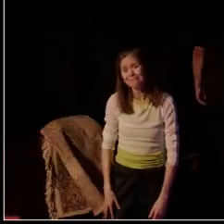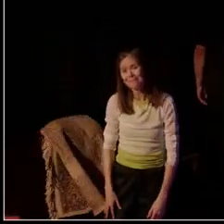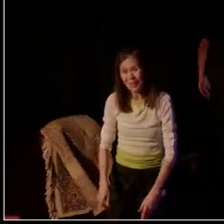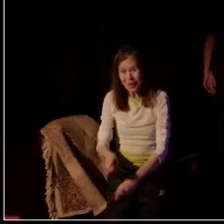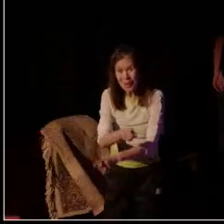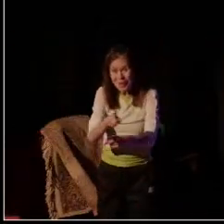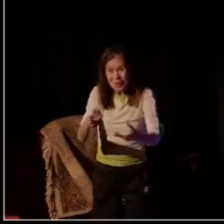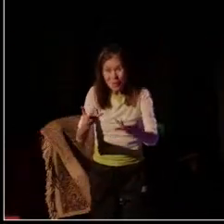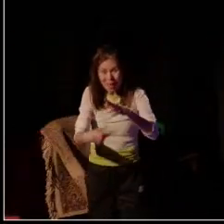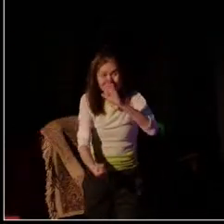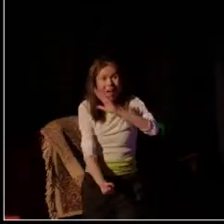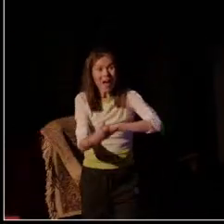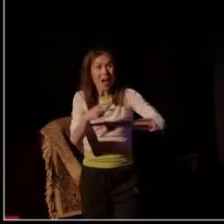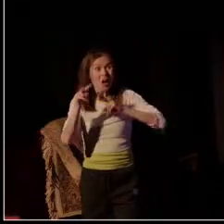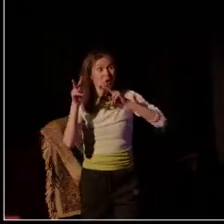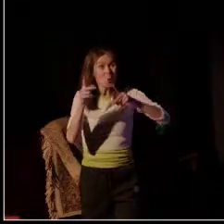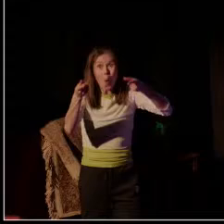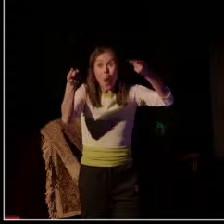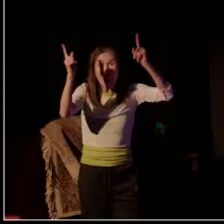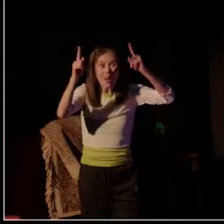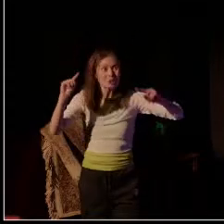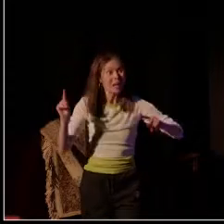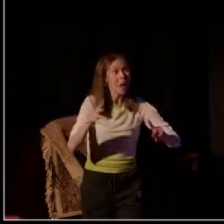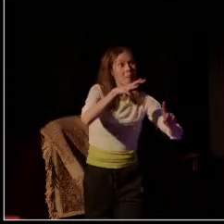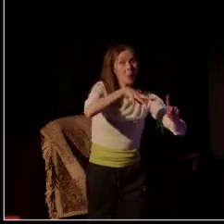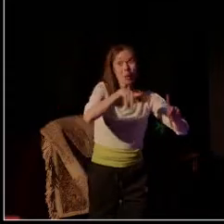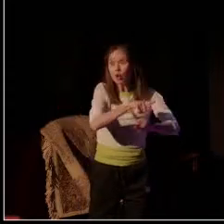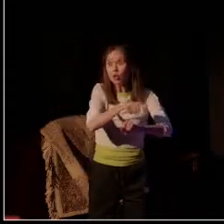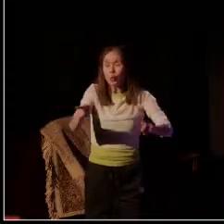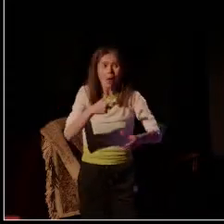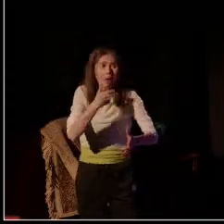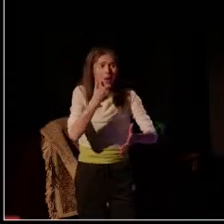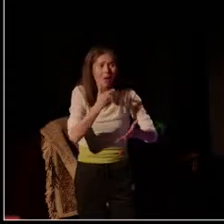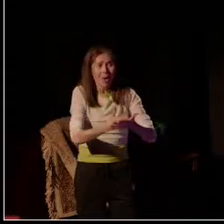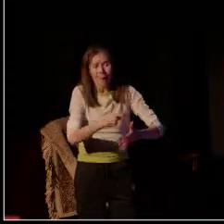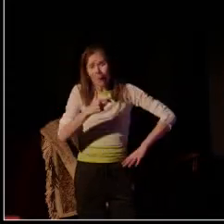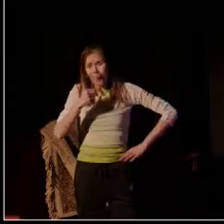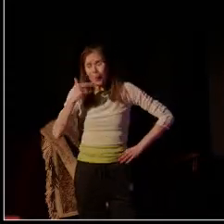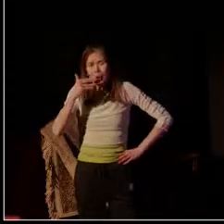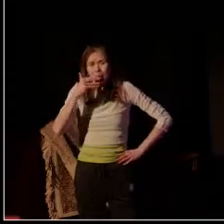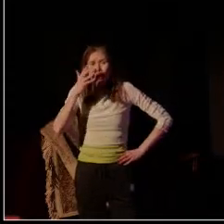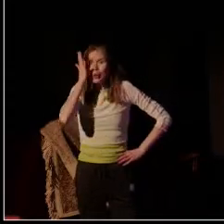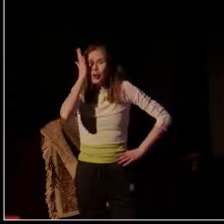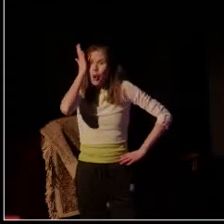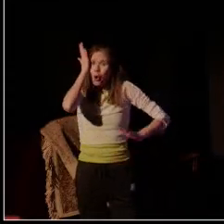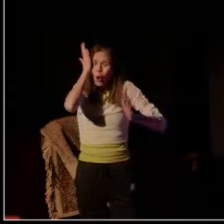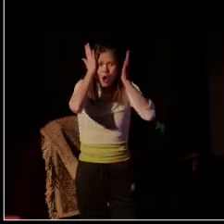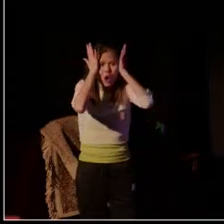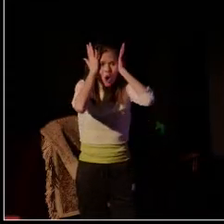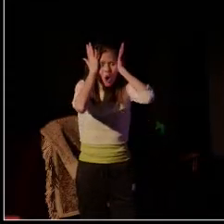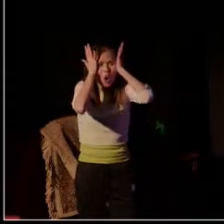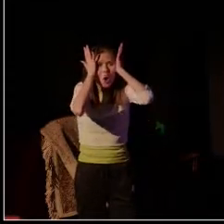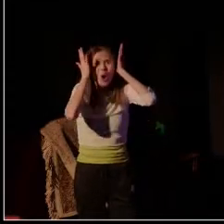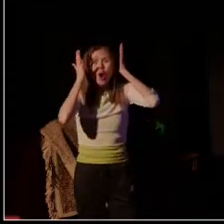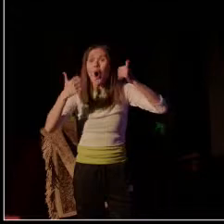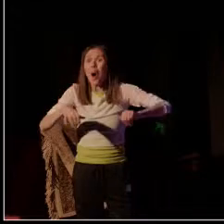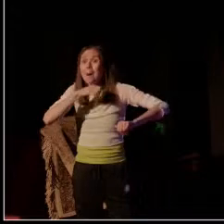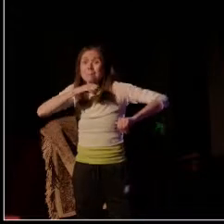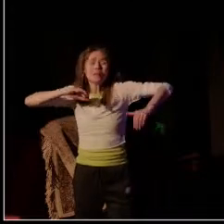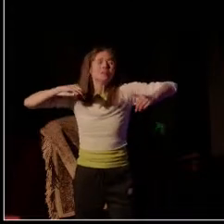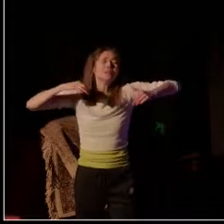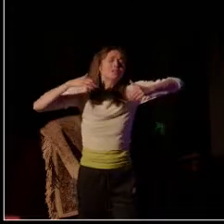such joy that it seemed sorrow wept to take its leave of them, for their joy waded in tears.